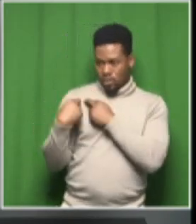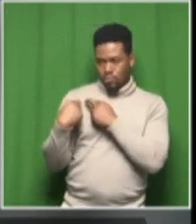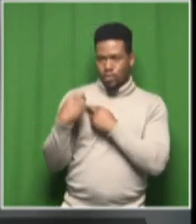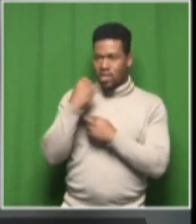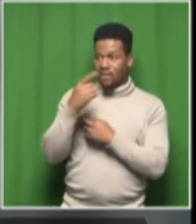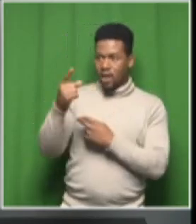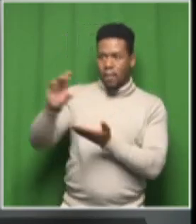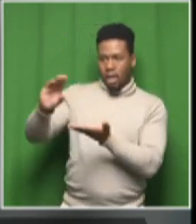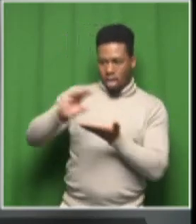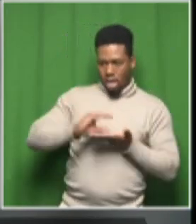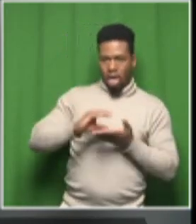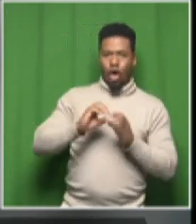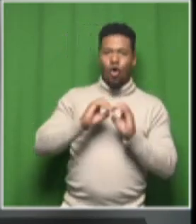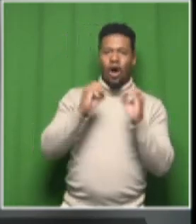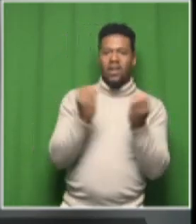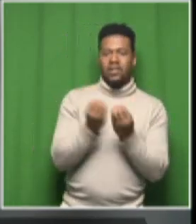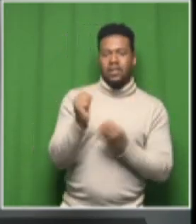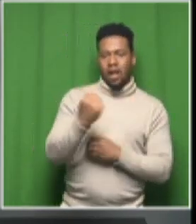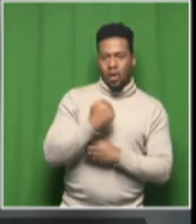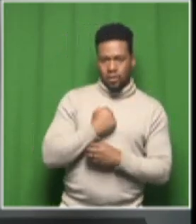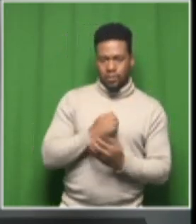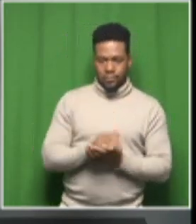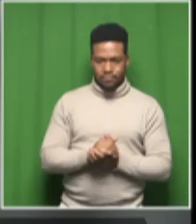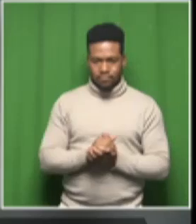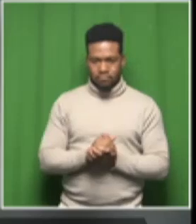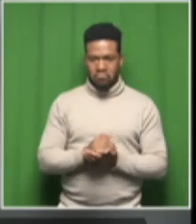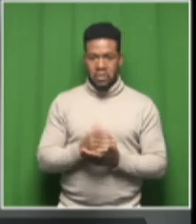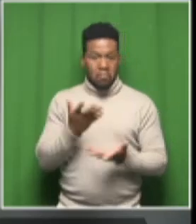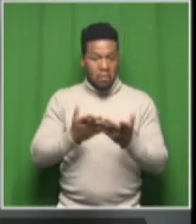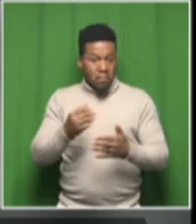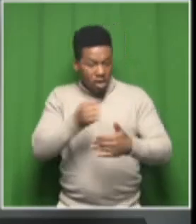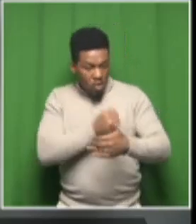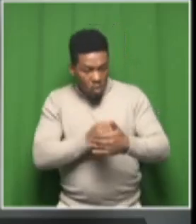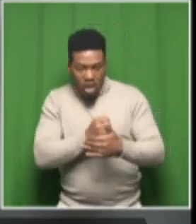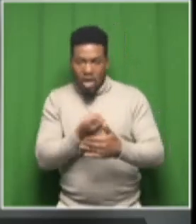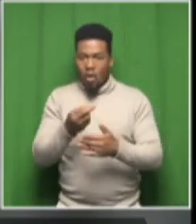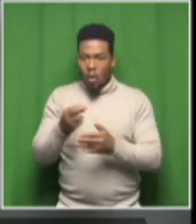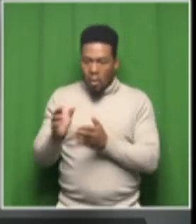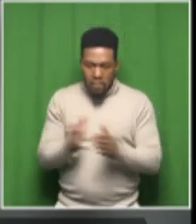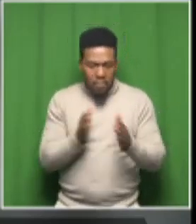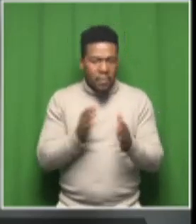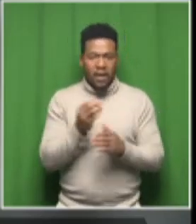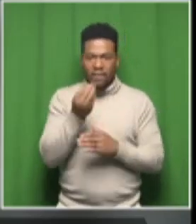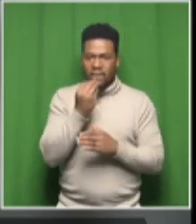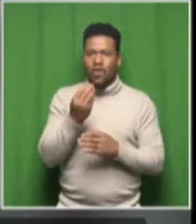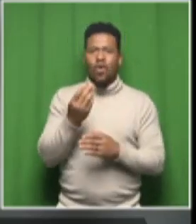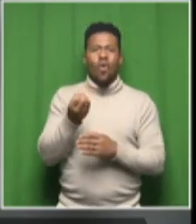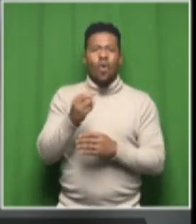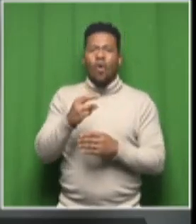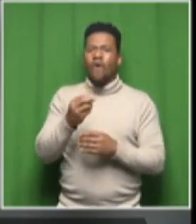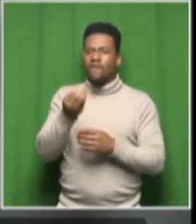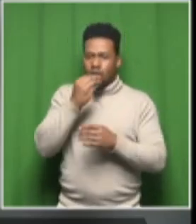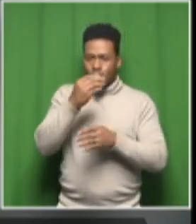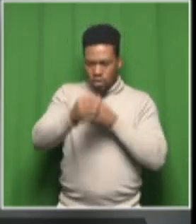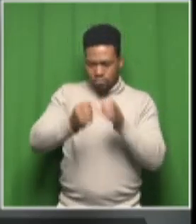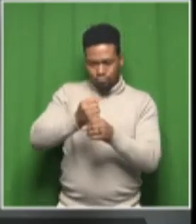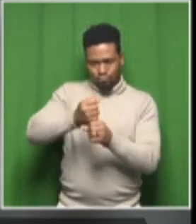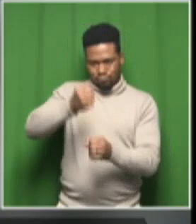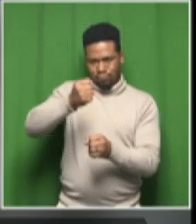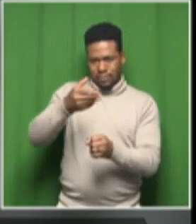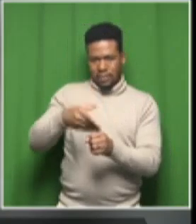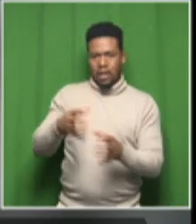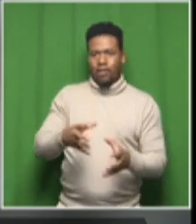we onward donated that food to an organization that's cooking or preparing meals or distributing food parcels, And so it's a limiting factor. With